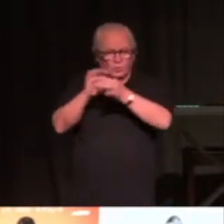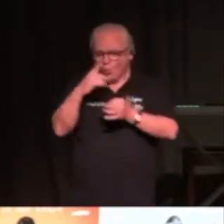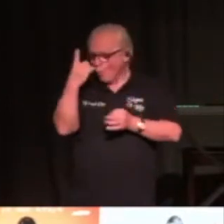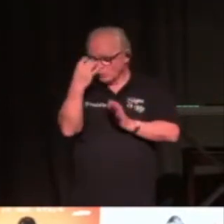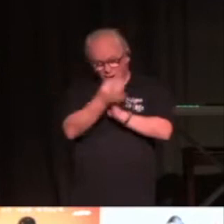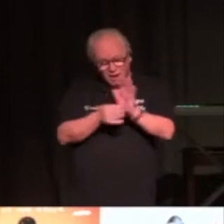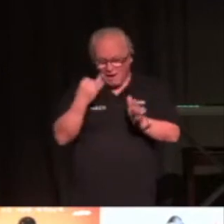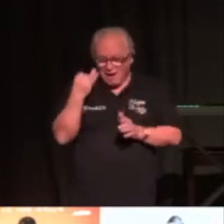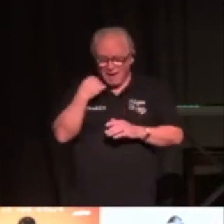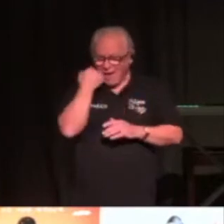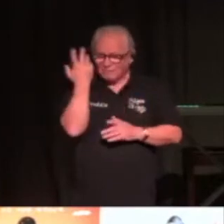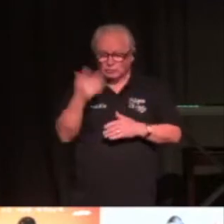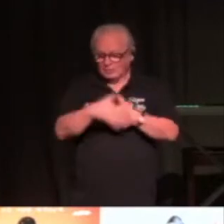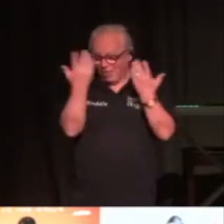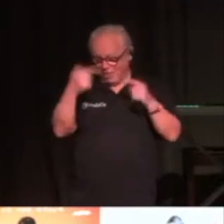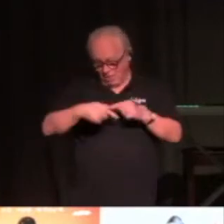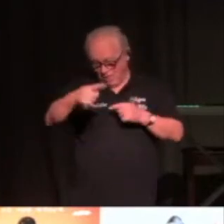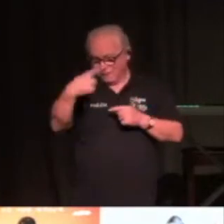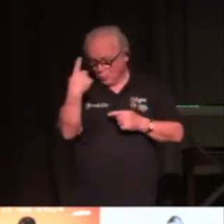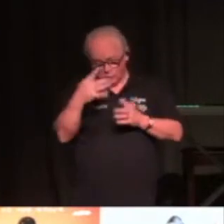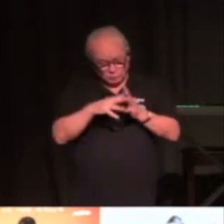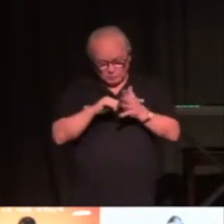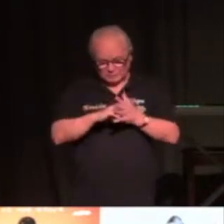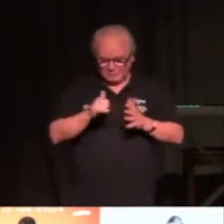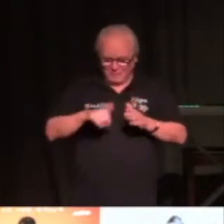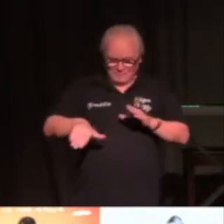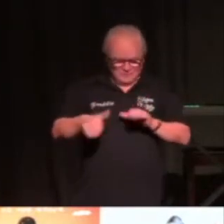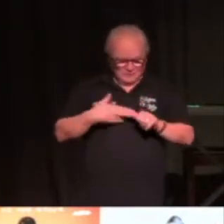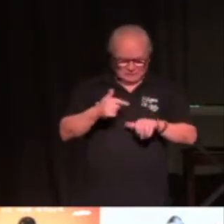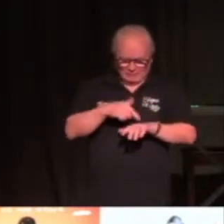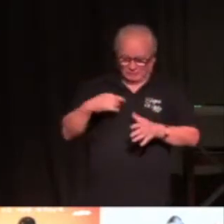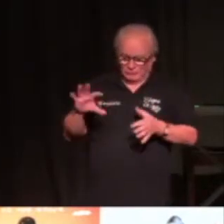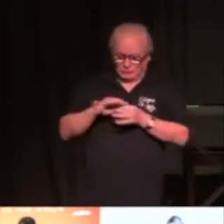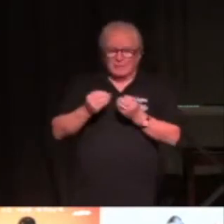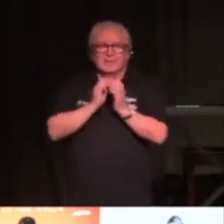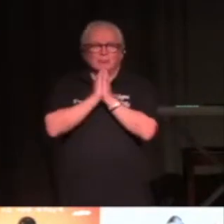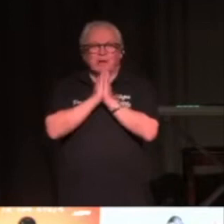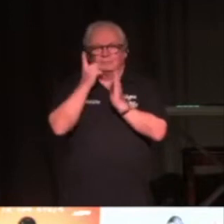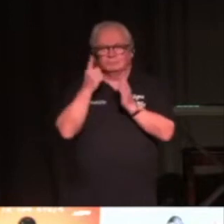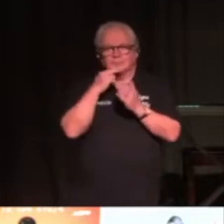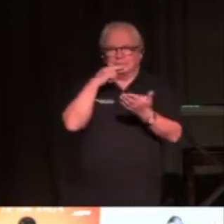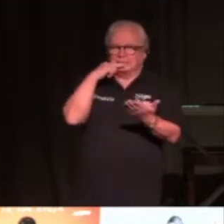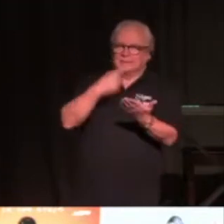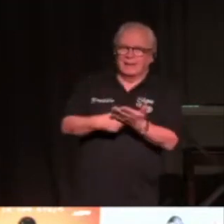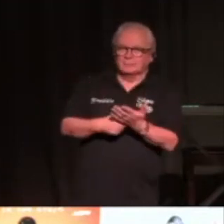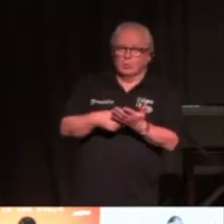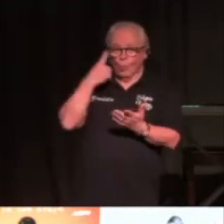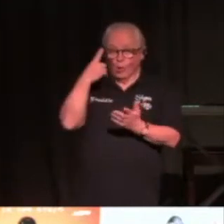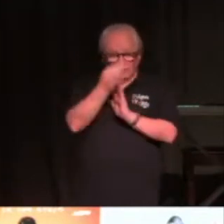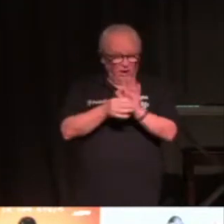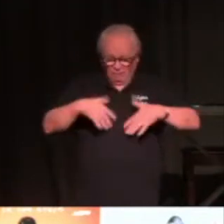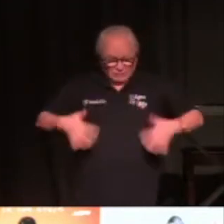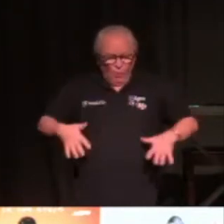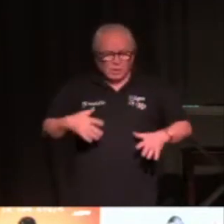rest of the week. And let that maybe be the first time you've ever done this. But brothers and sisters, have a